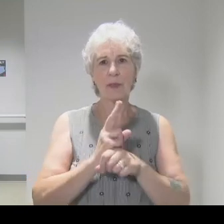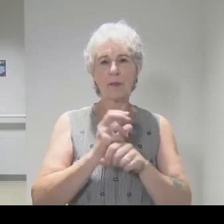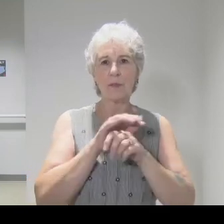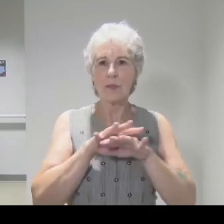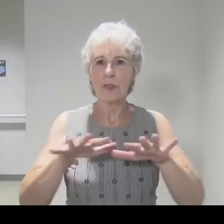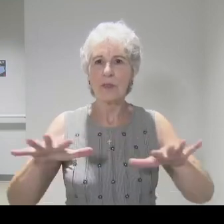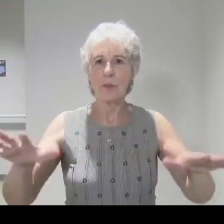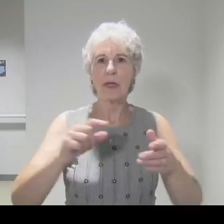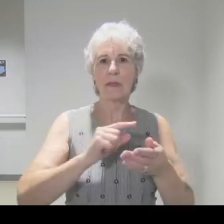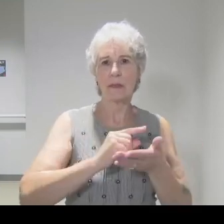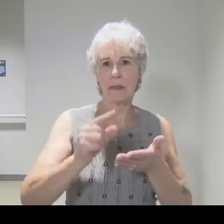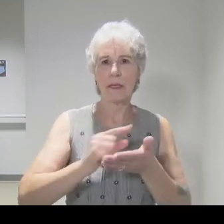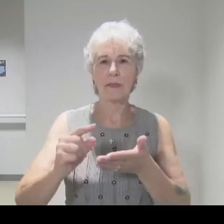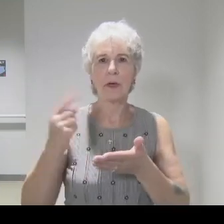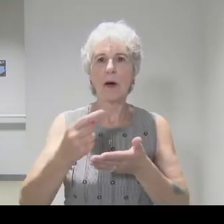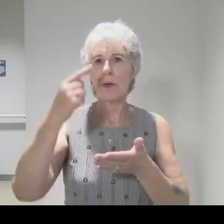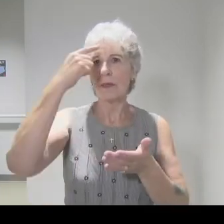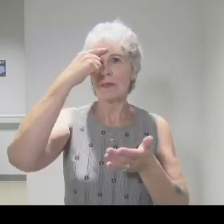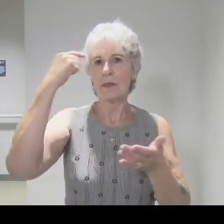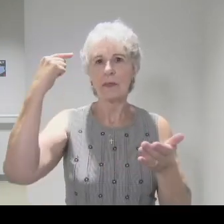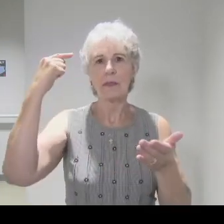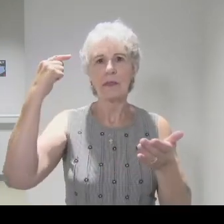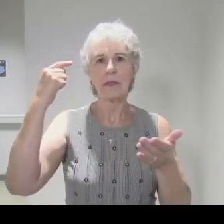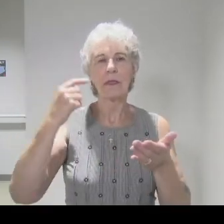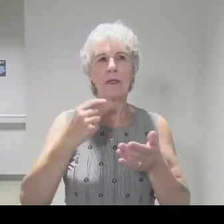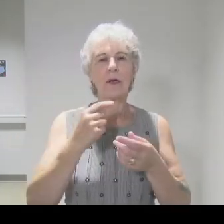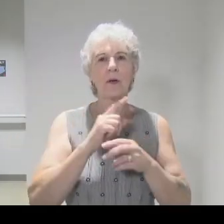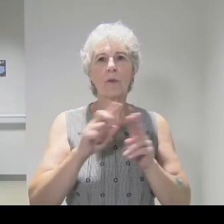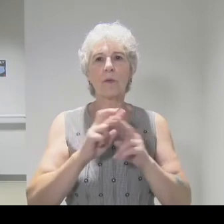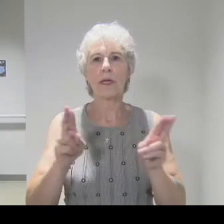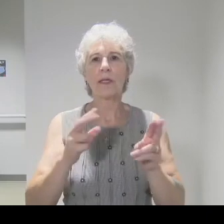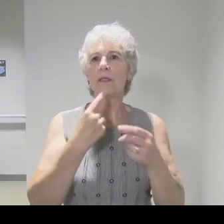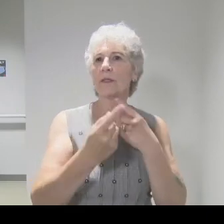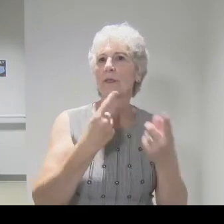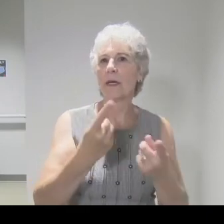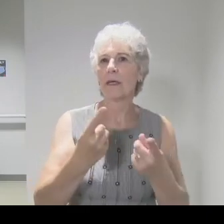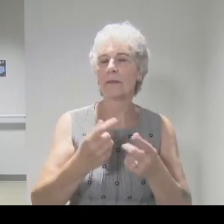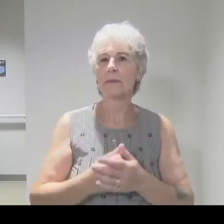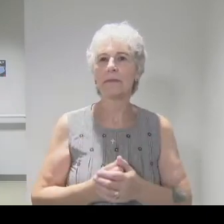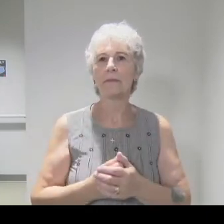on the forefront of your mind as we prepare to sing.